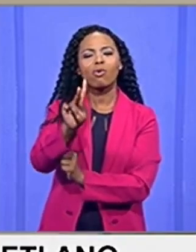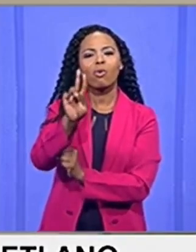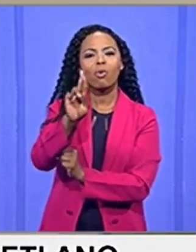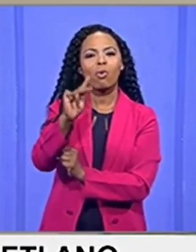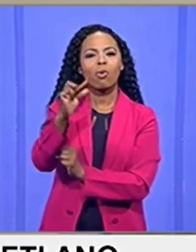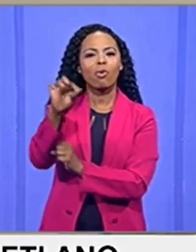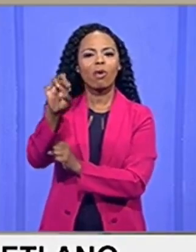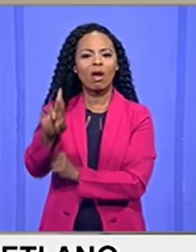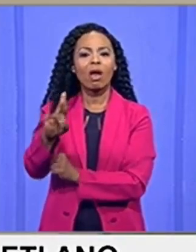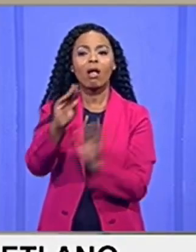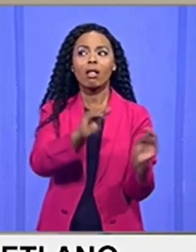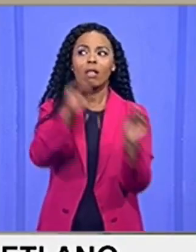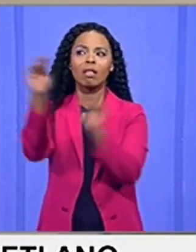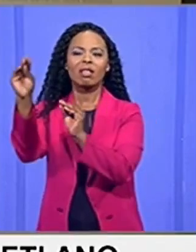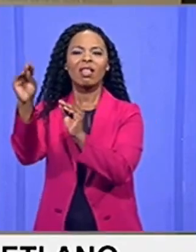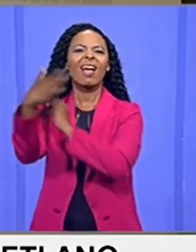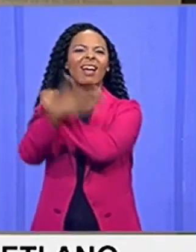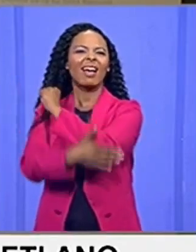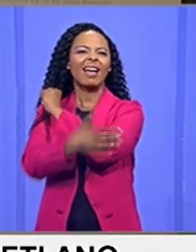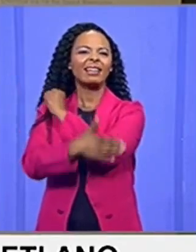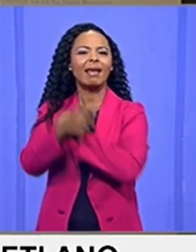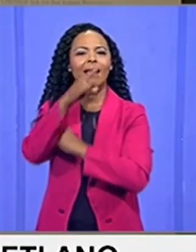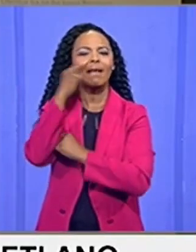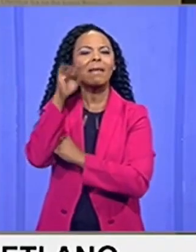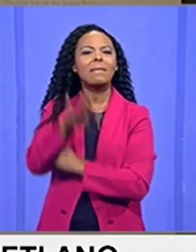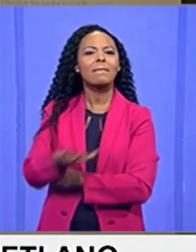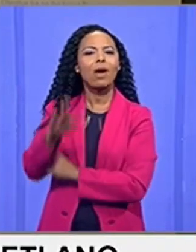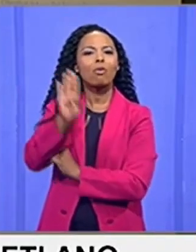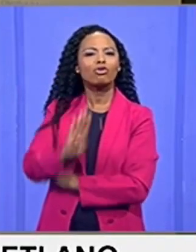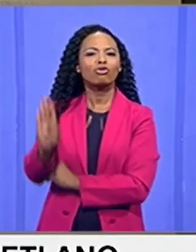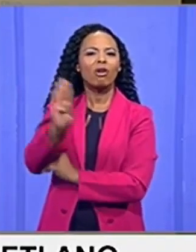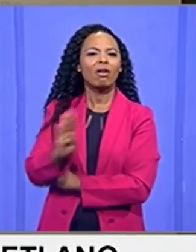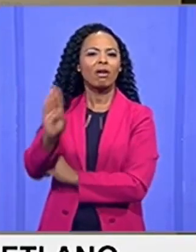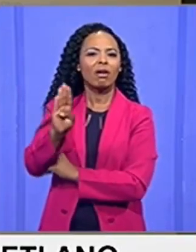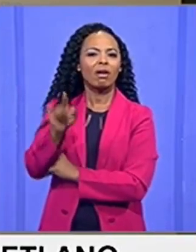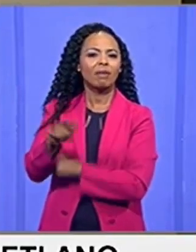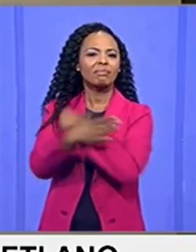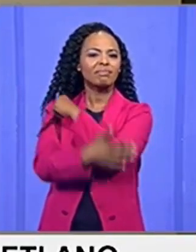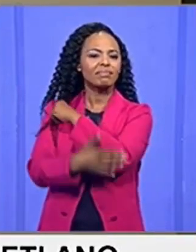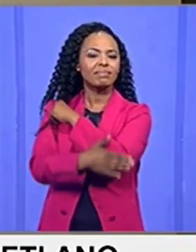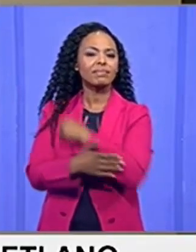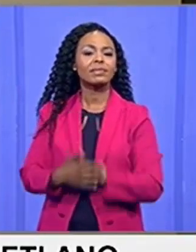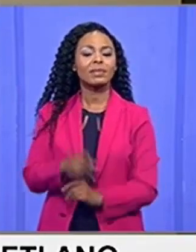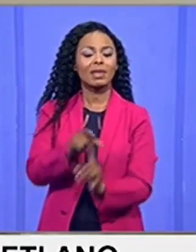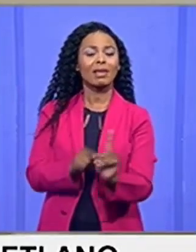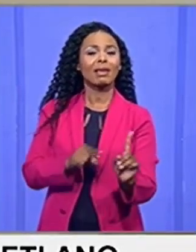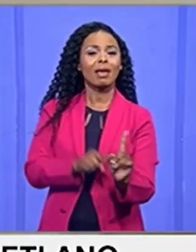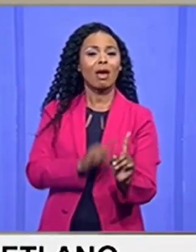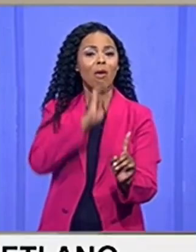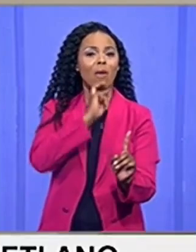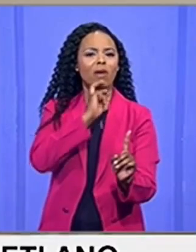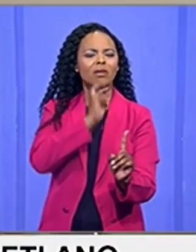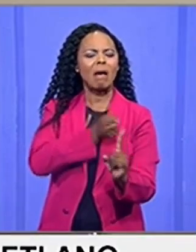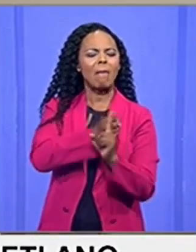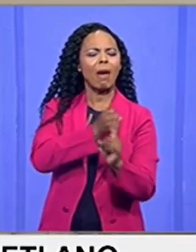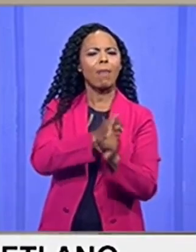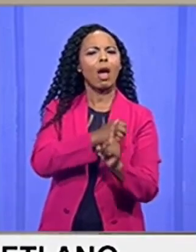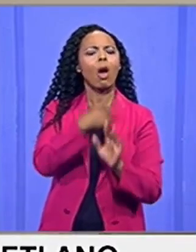the country which is today called Botswana. Now Kosi Dikgang and Kosi Ditaba play a crucial role in ensuring that